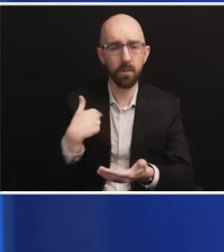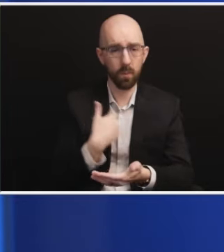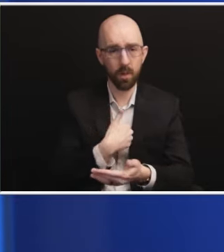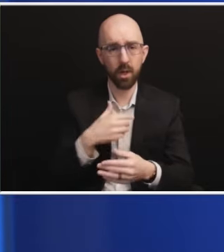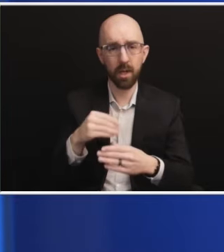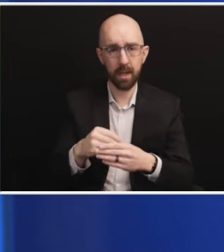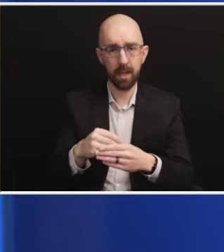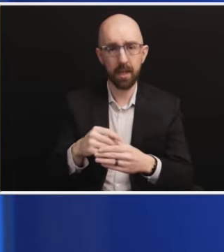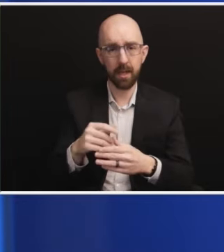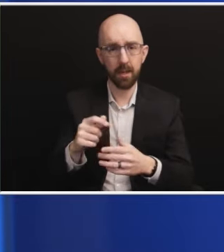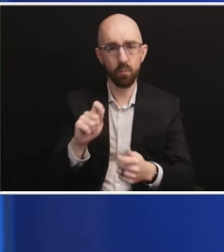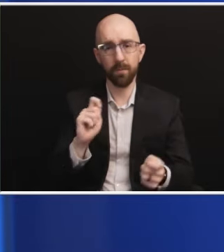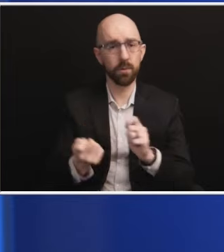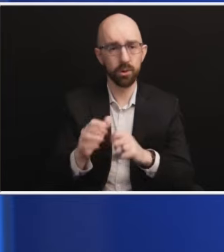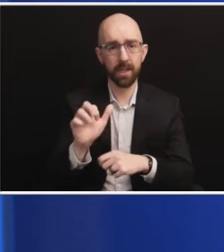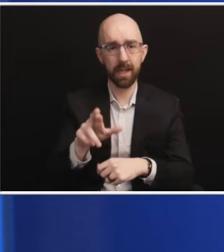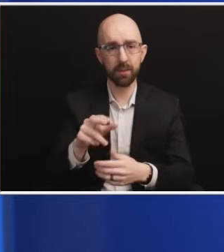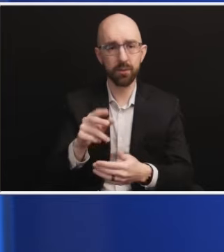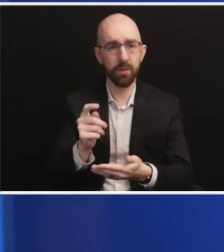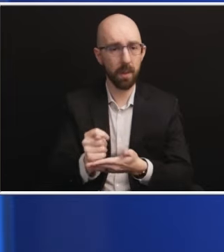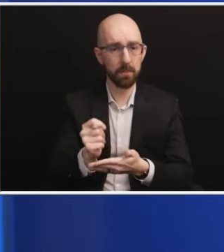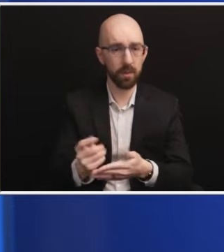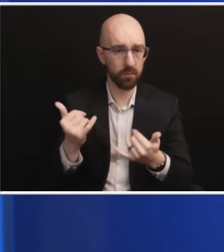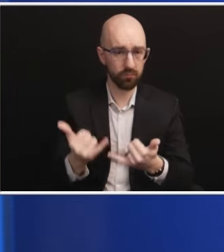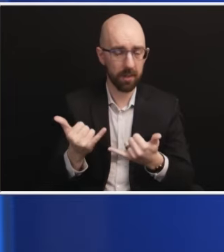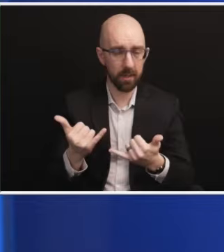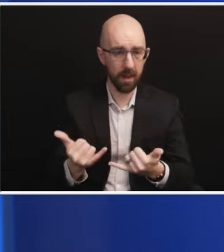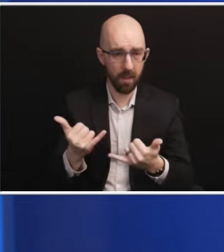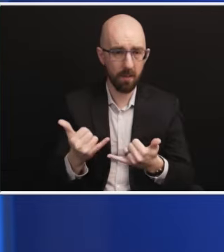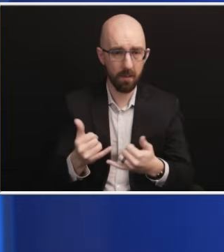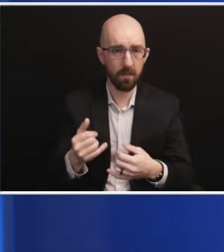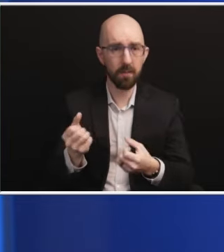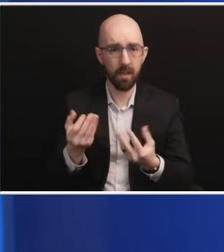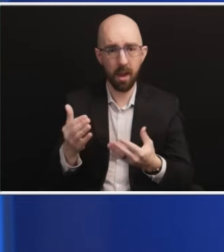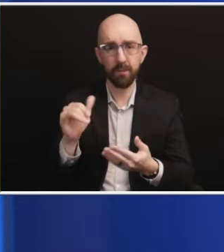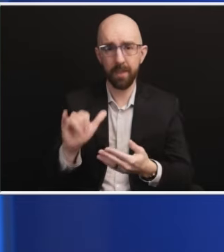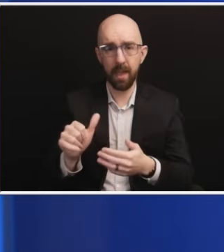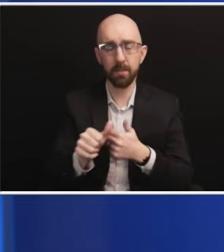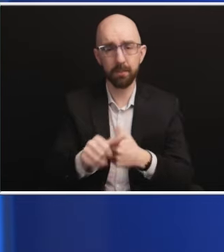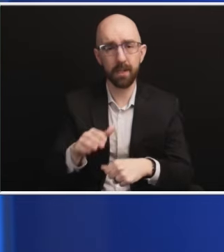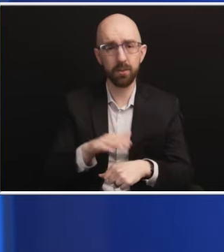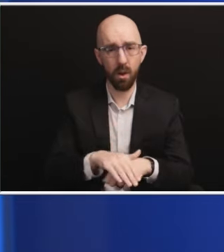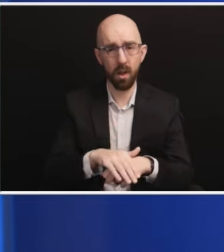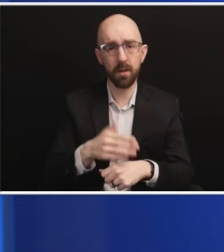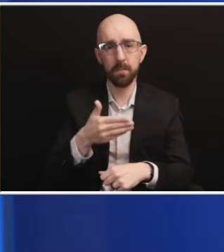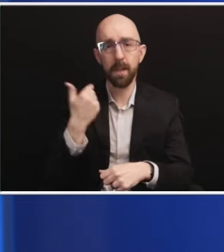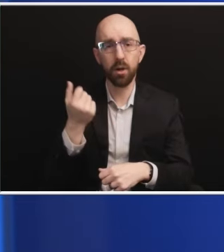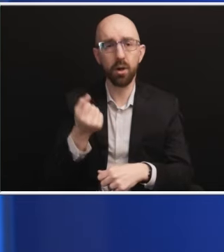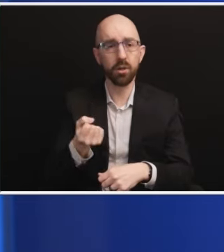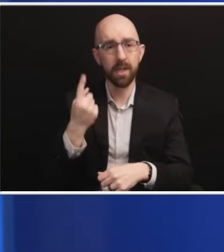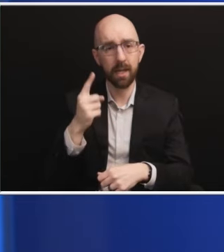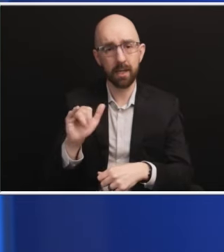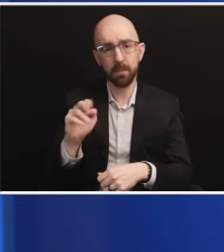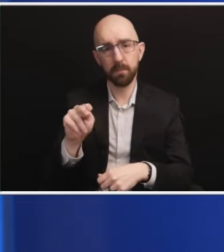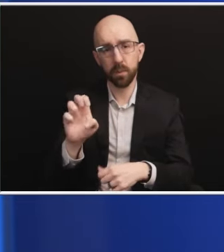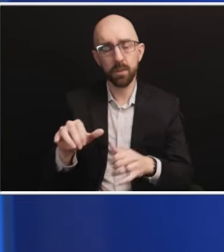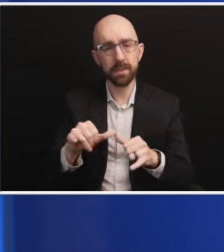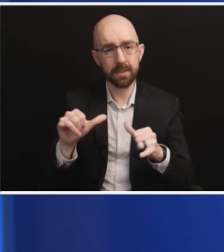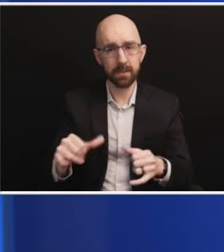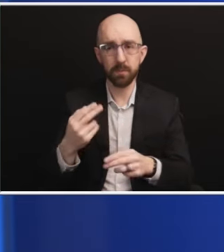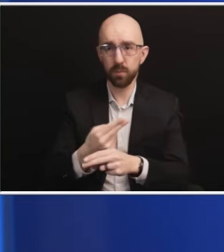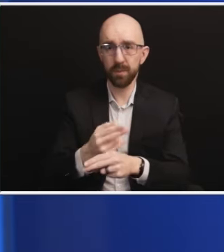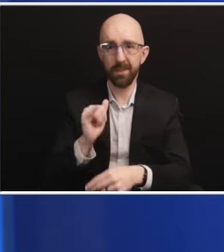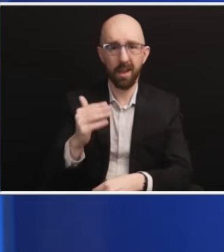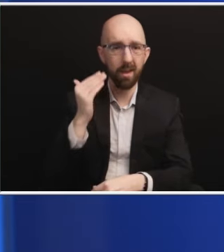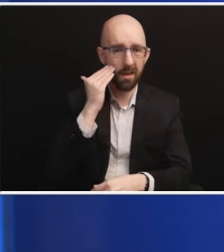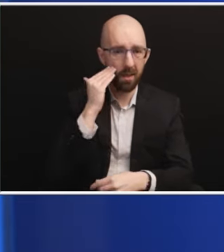cancer therapeutics right now, and a lot of that is based on our better understanding of the immune system and leveraging that knowledge